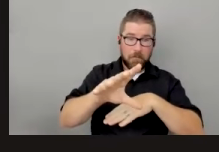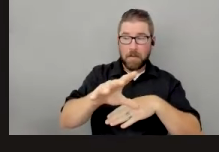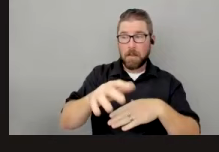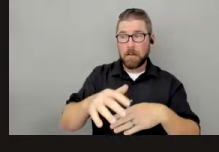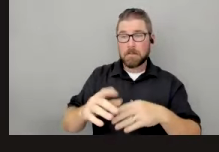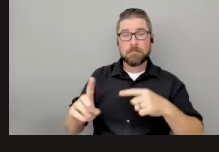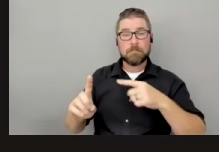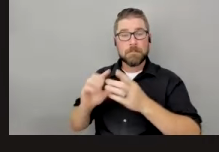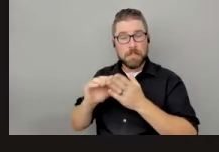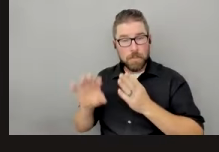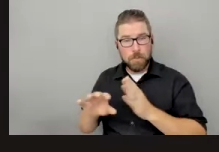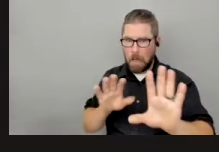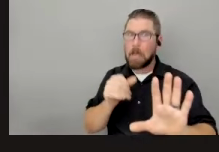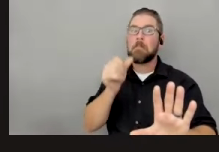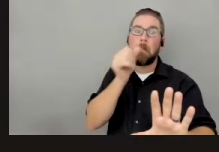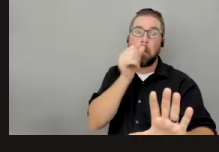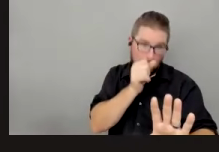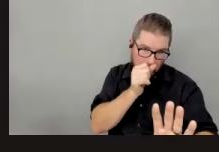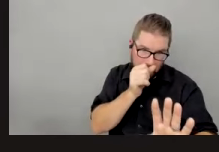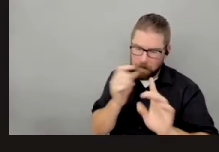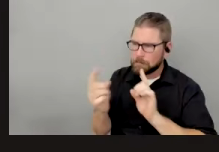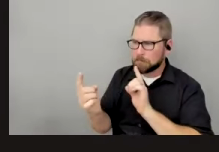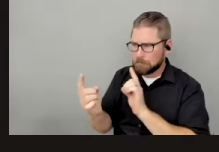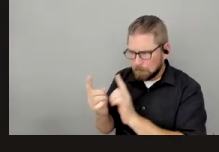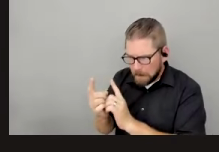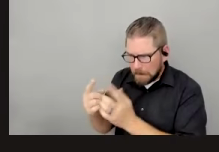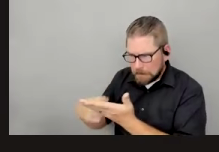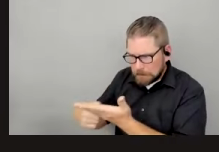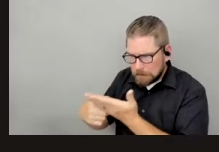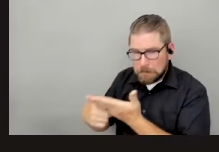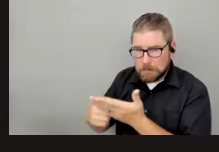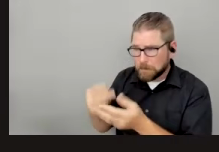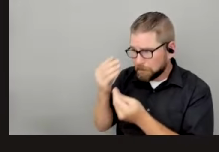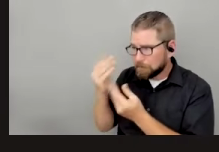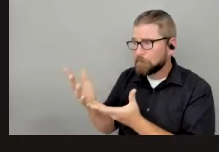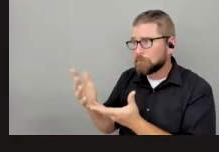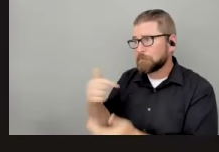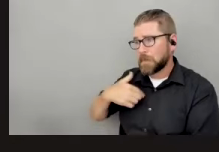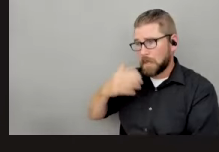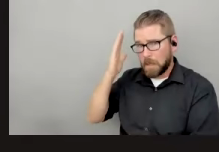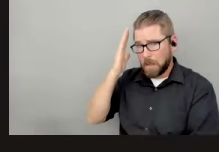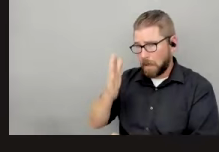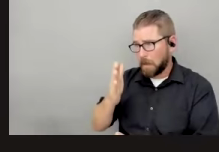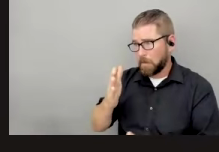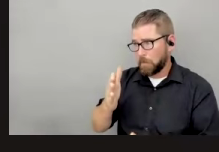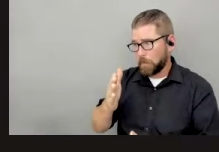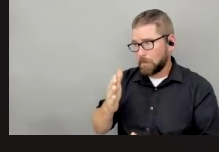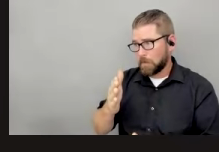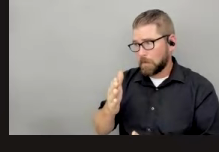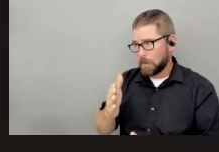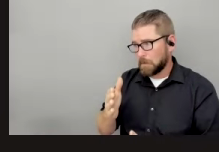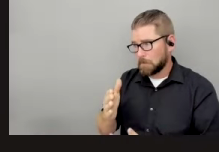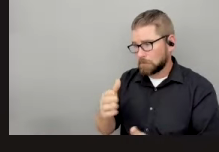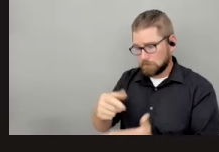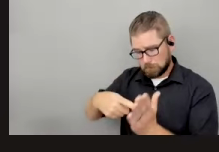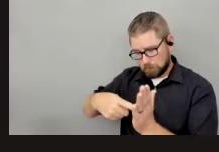with a student privately, and let them know that you're going to share the information that was disclosed to you to